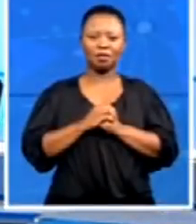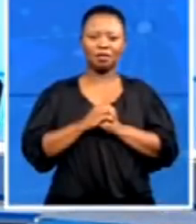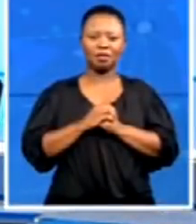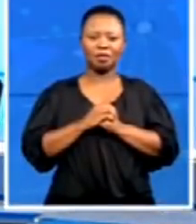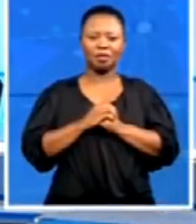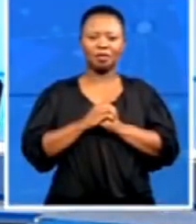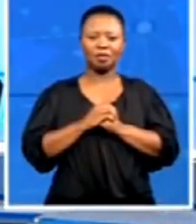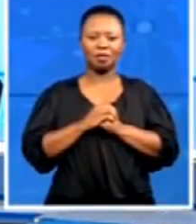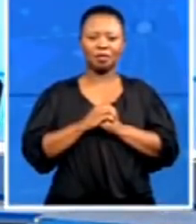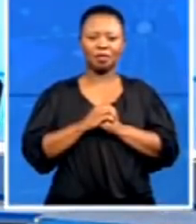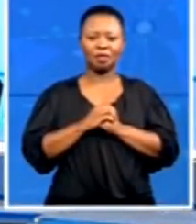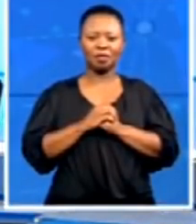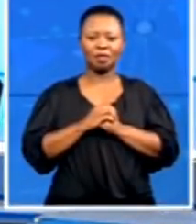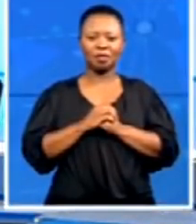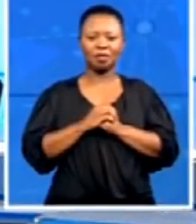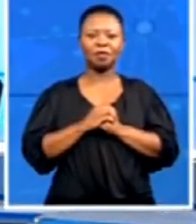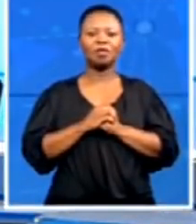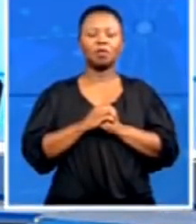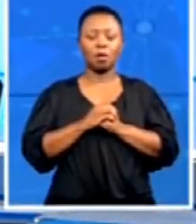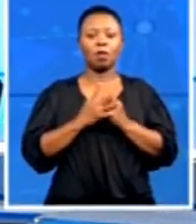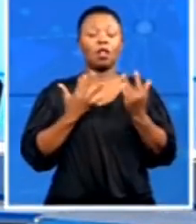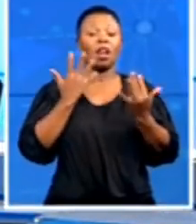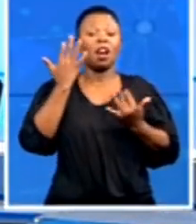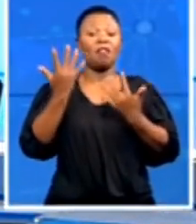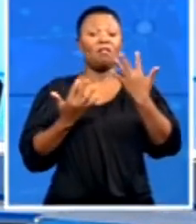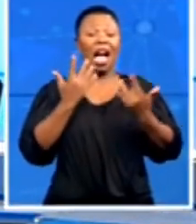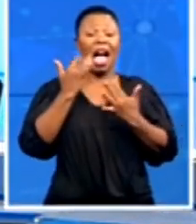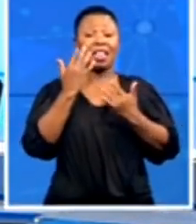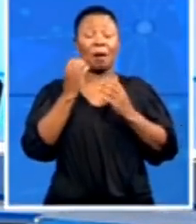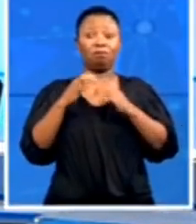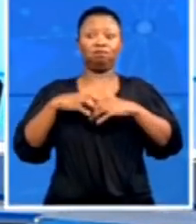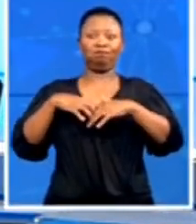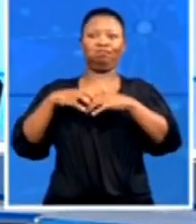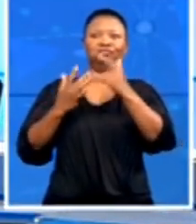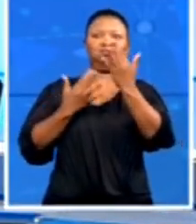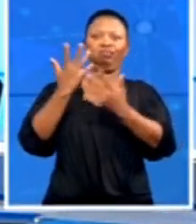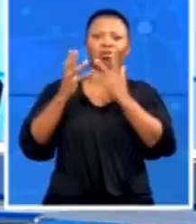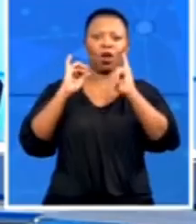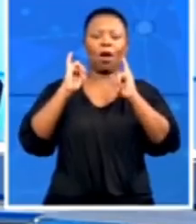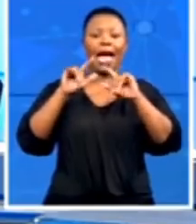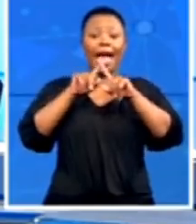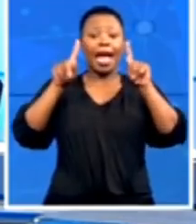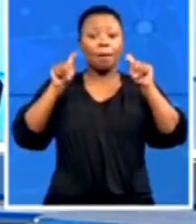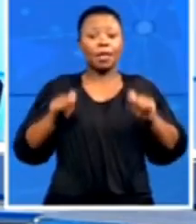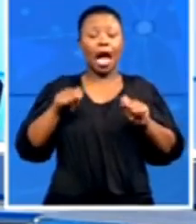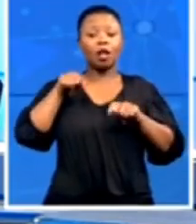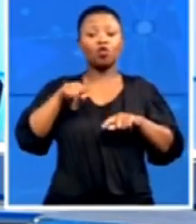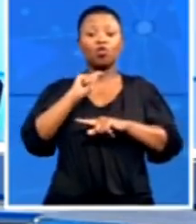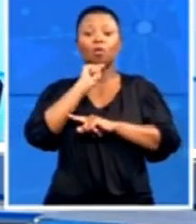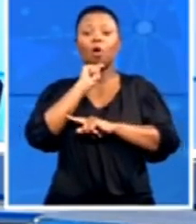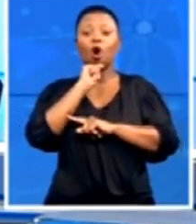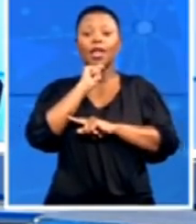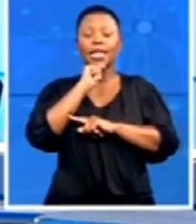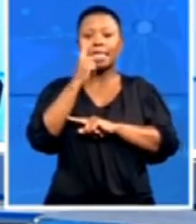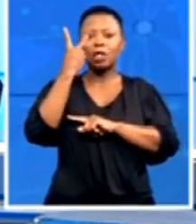So fire erupted at the South African Parliament in Cape Town in the early hours of this morning, and flames were seen coming from the roof of the building. Cape